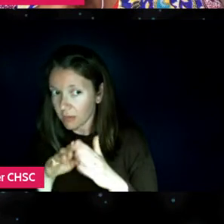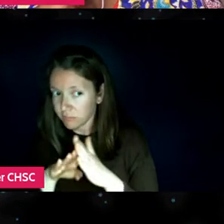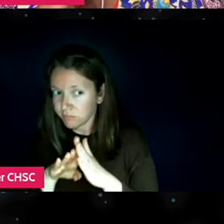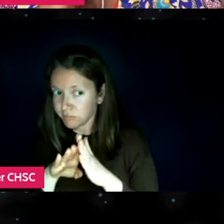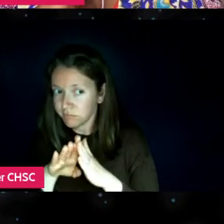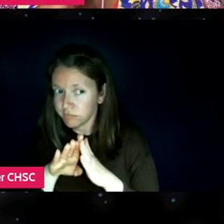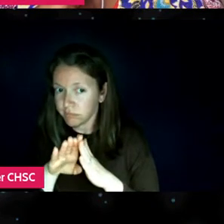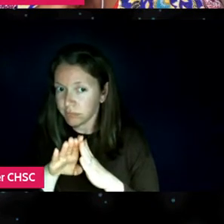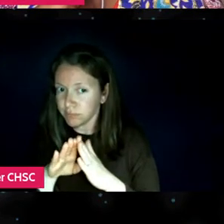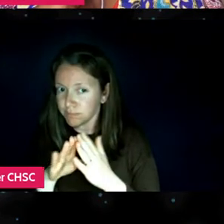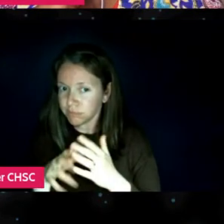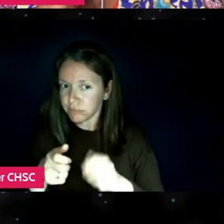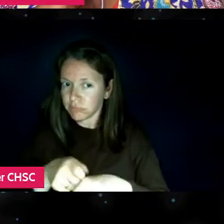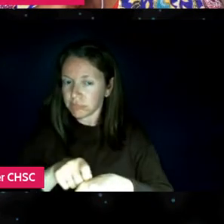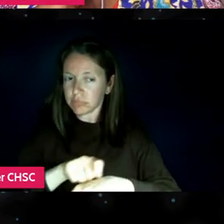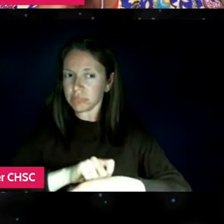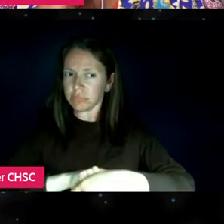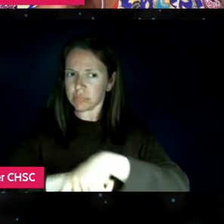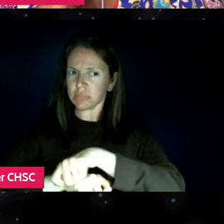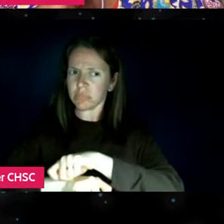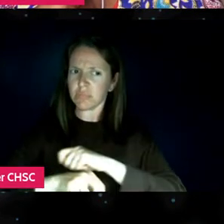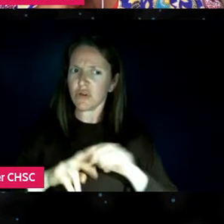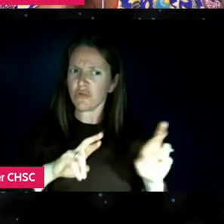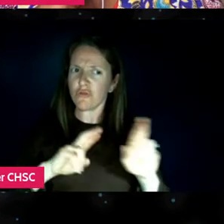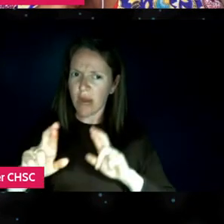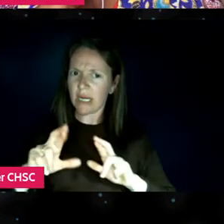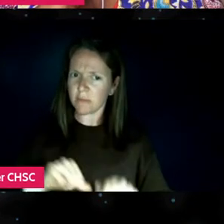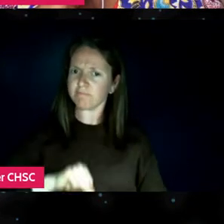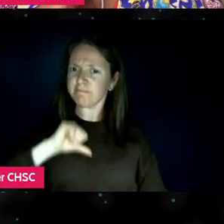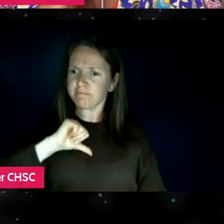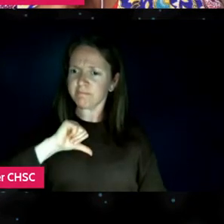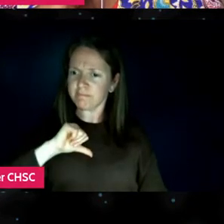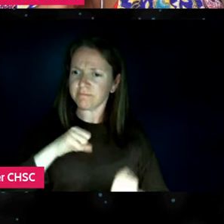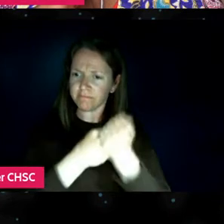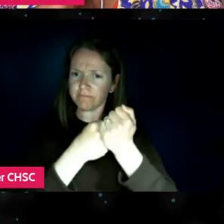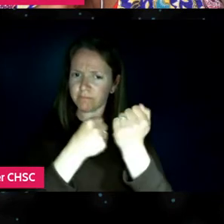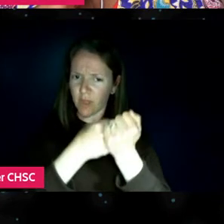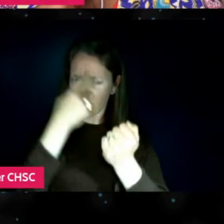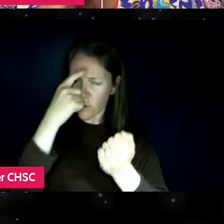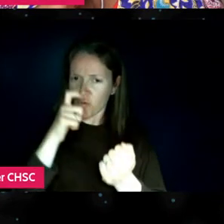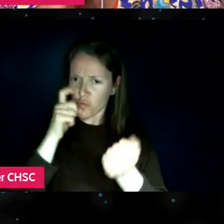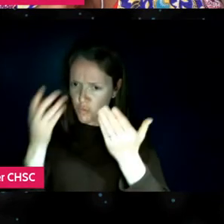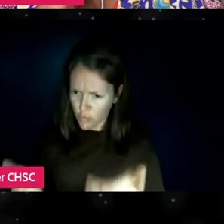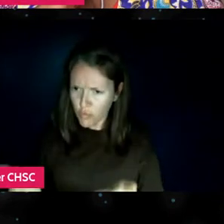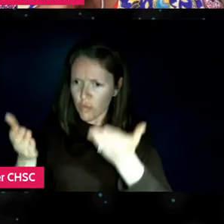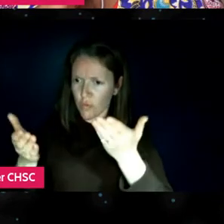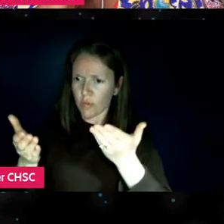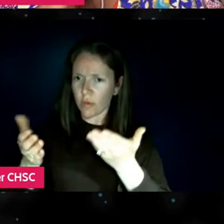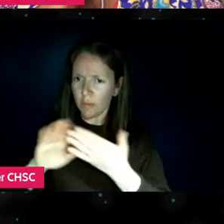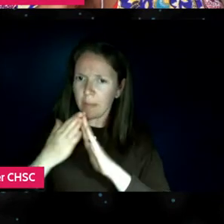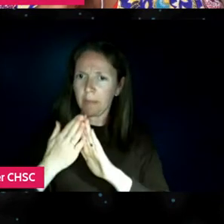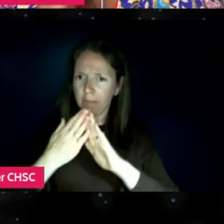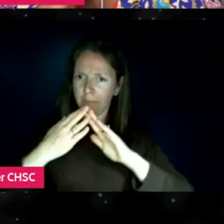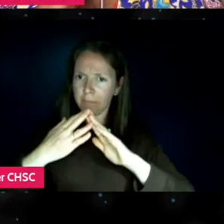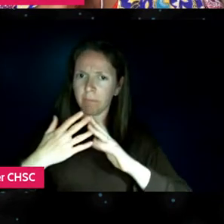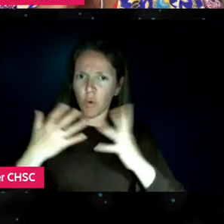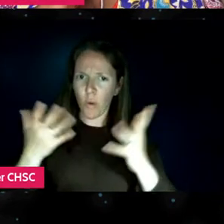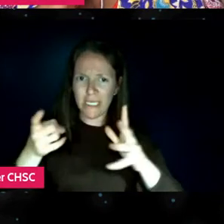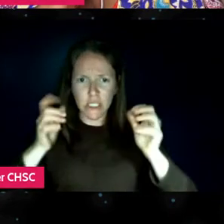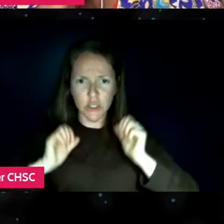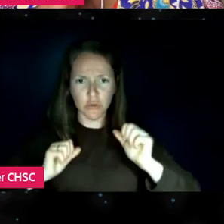own and is ready to stand up for the integrity of who he is and what he's doing on that